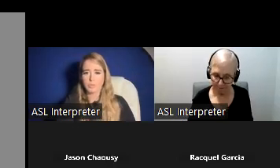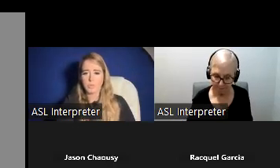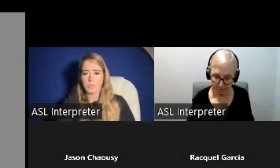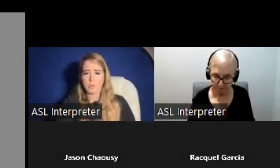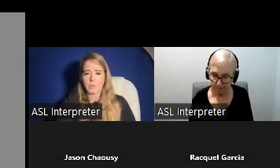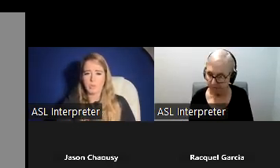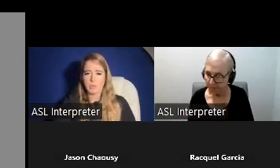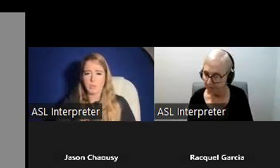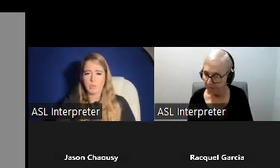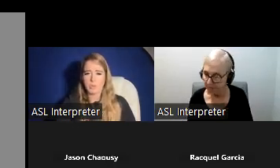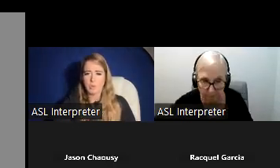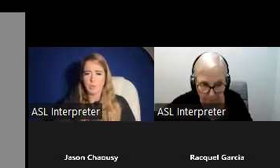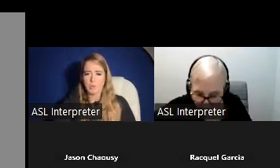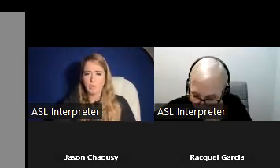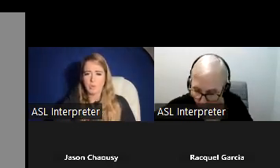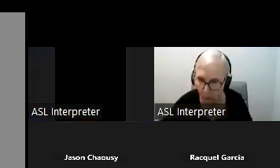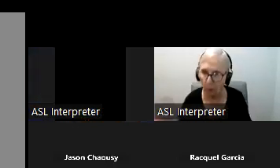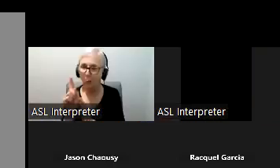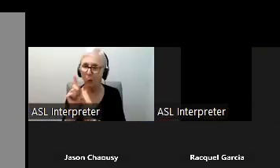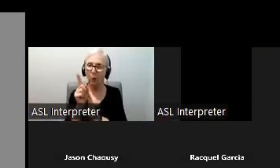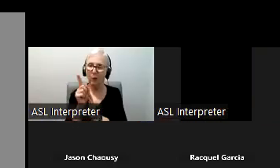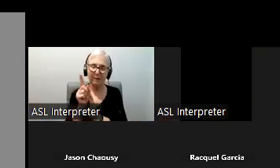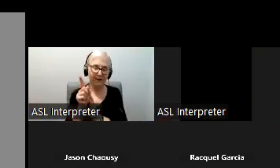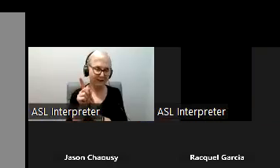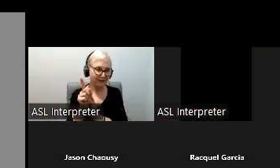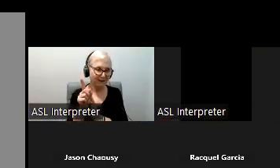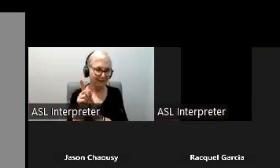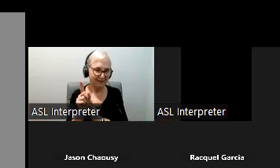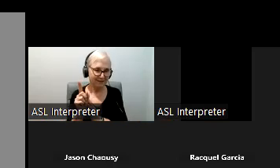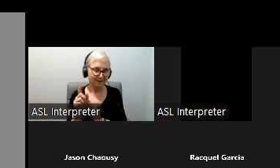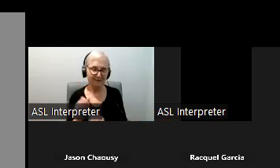Are we early by a minute? Or are we on time? Is everybody back yet?